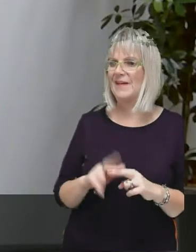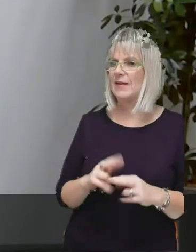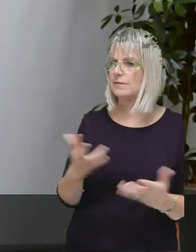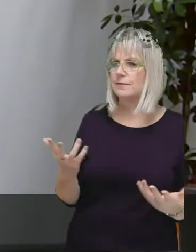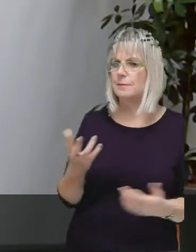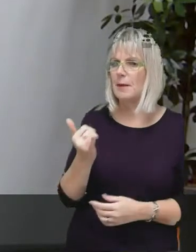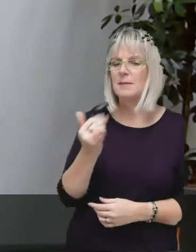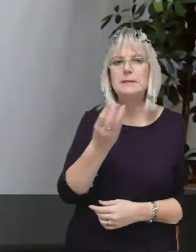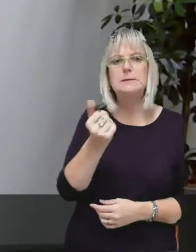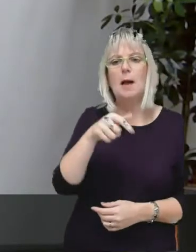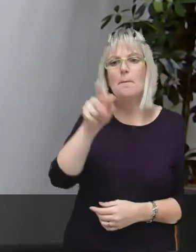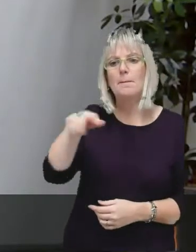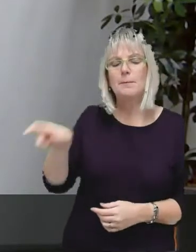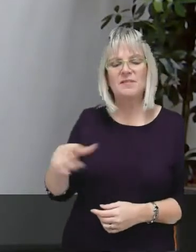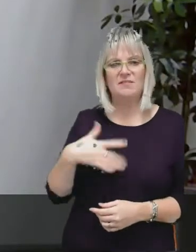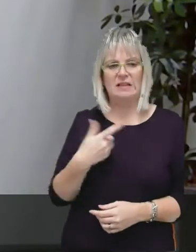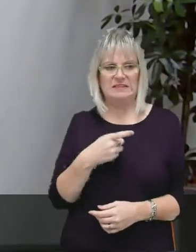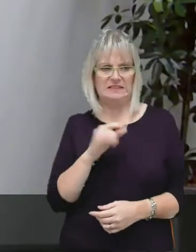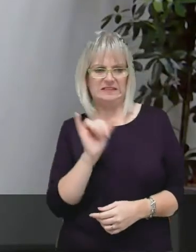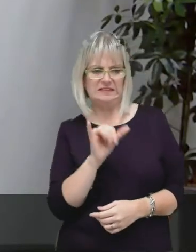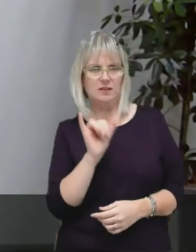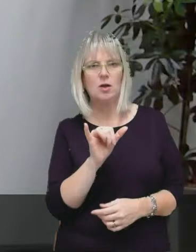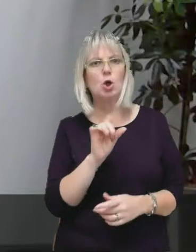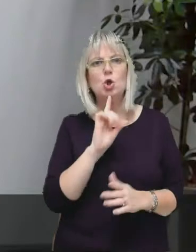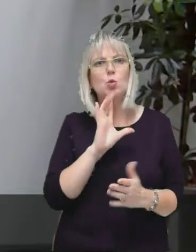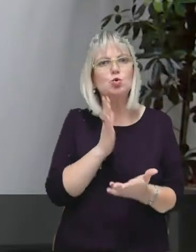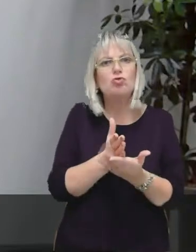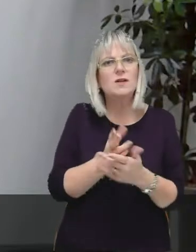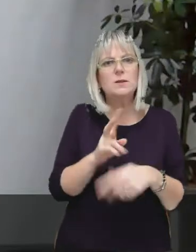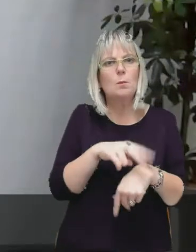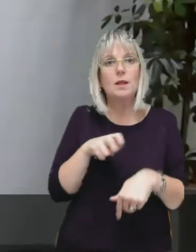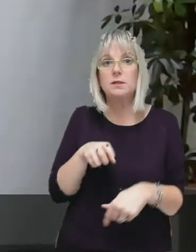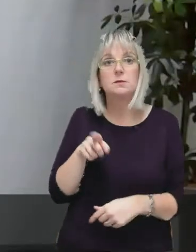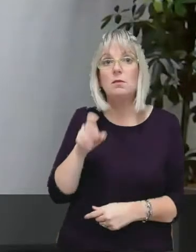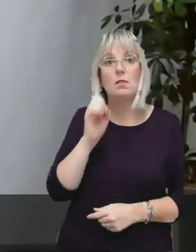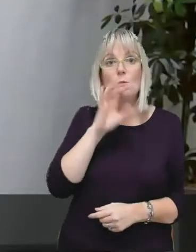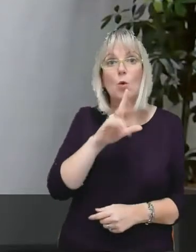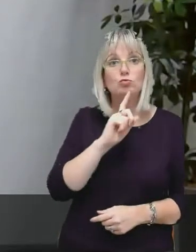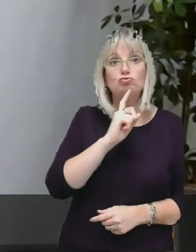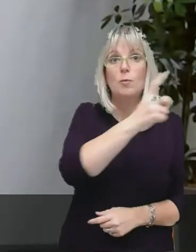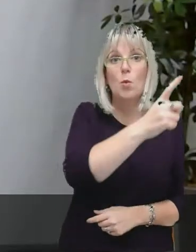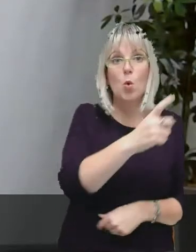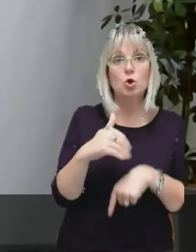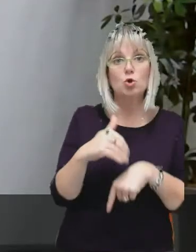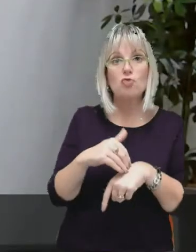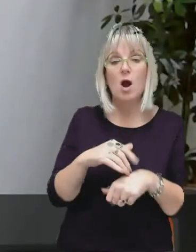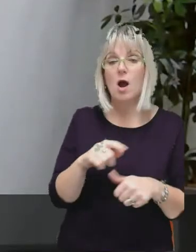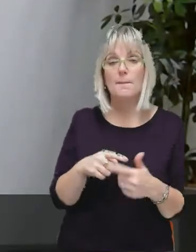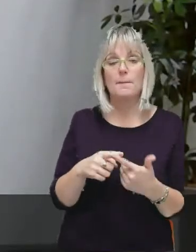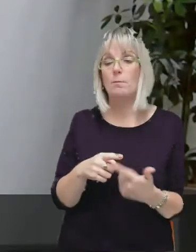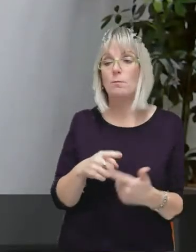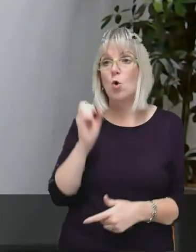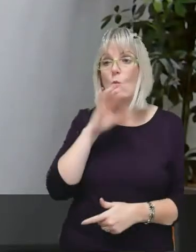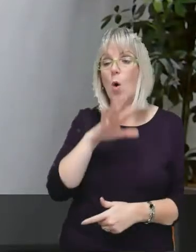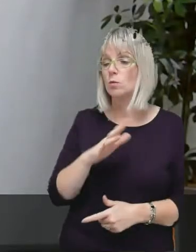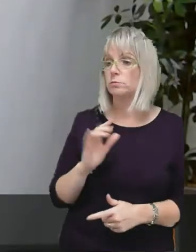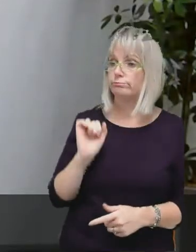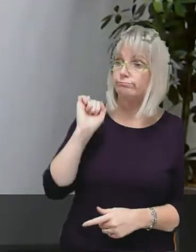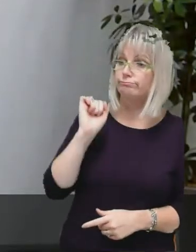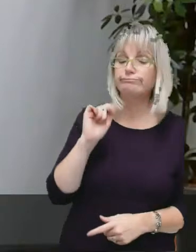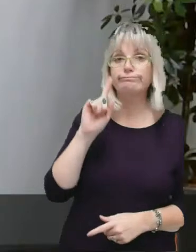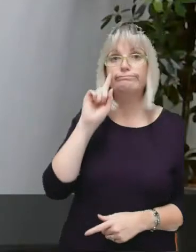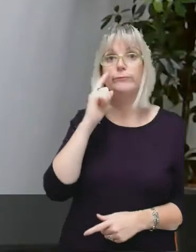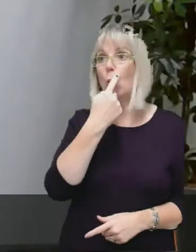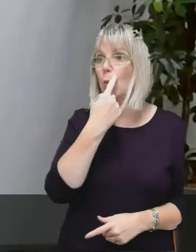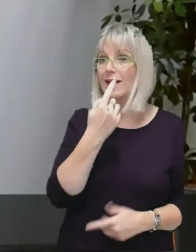going to come forward and report crime. They're not going to come forward and be witnesses in a prosecution. They're not going to come forward and join the police service. So it affects